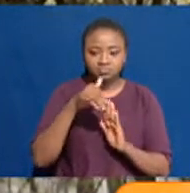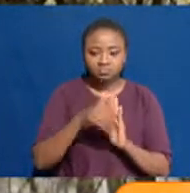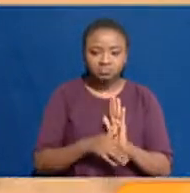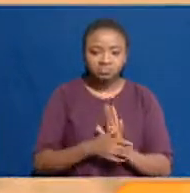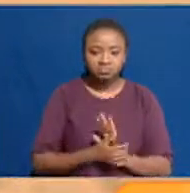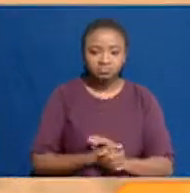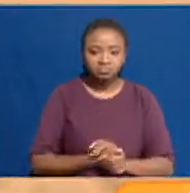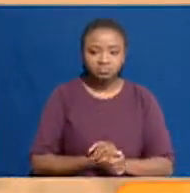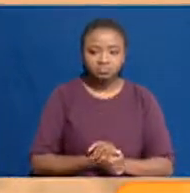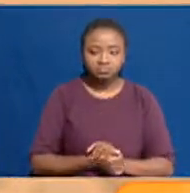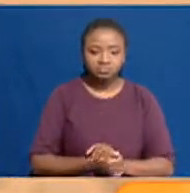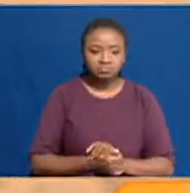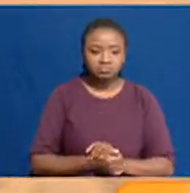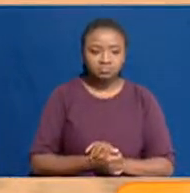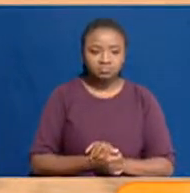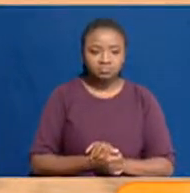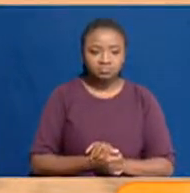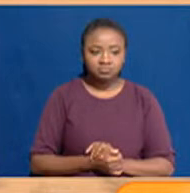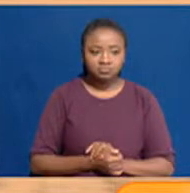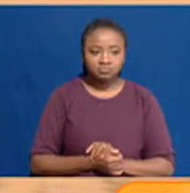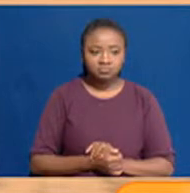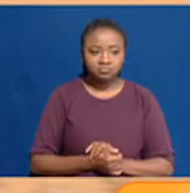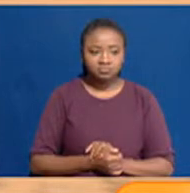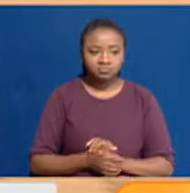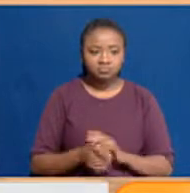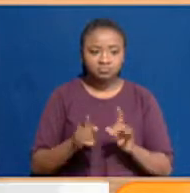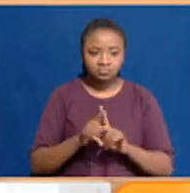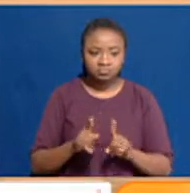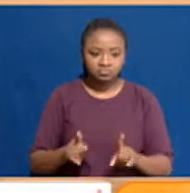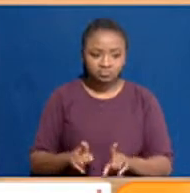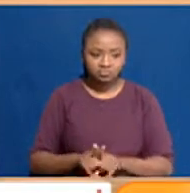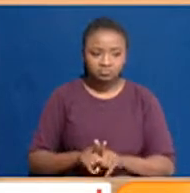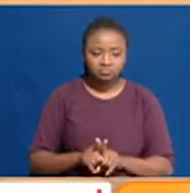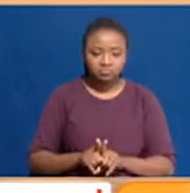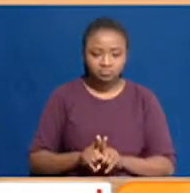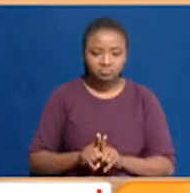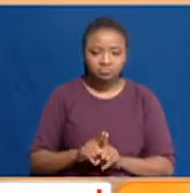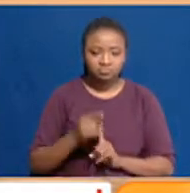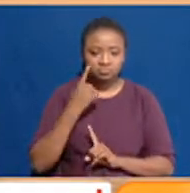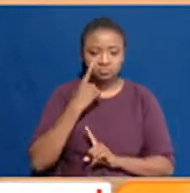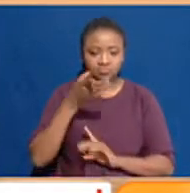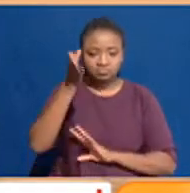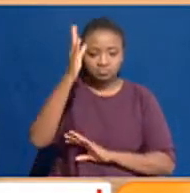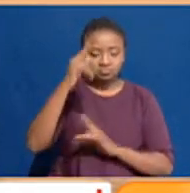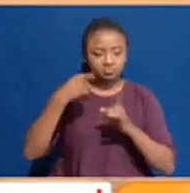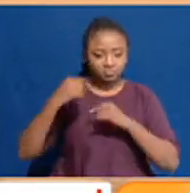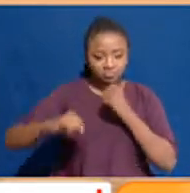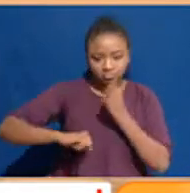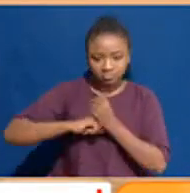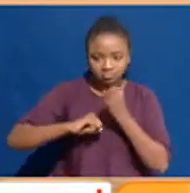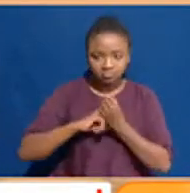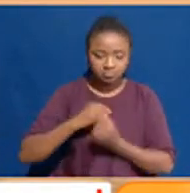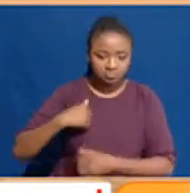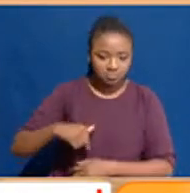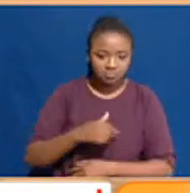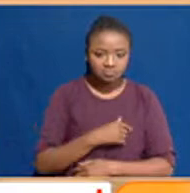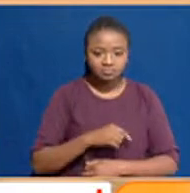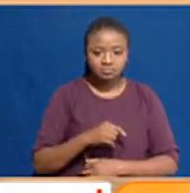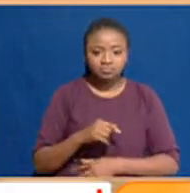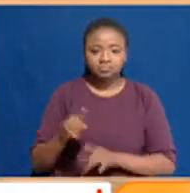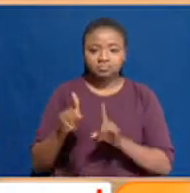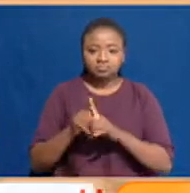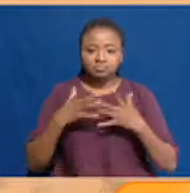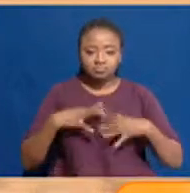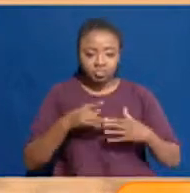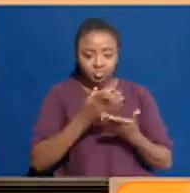tukawana ya kuwa ni heri tuabudu Mungu na tumeona mkono wa Mungu, tumeona Mungu ametutendea, tunaona Mungu hata watu